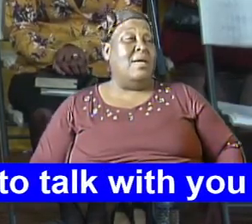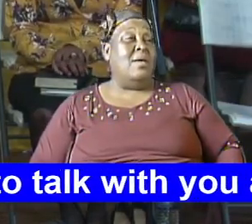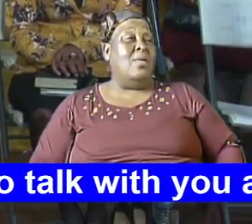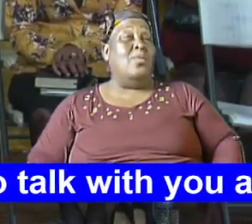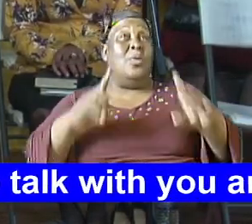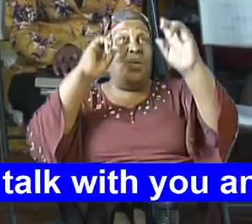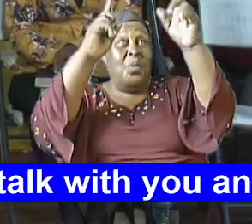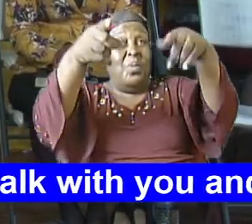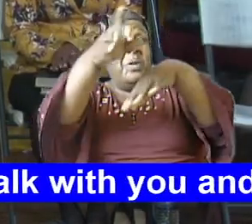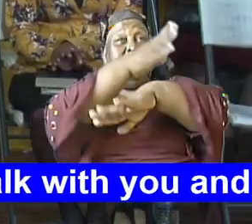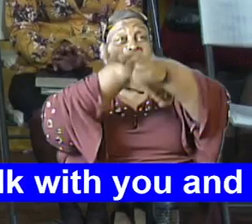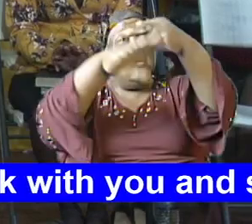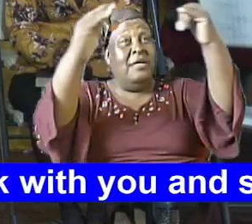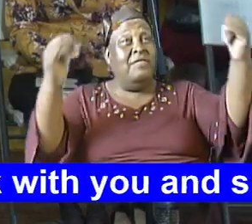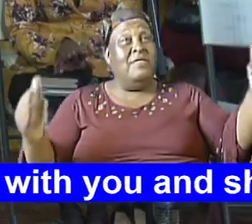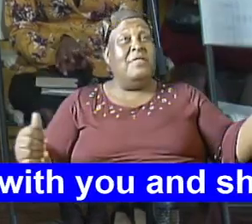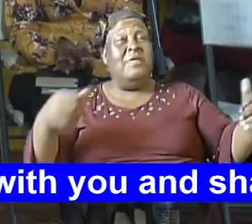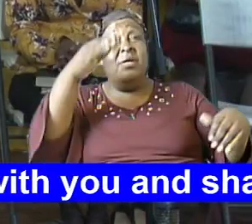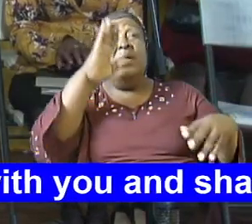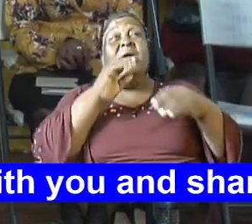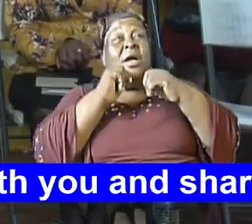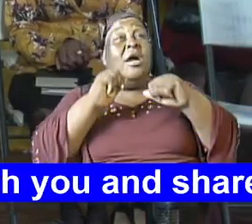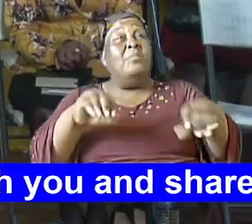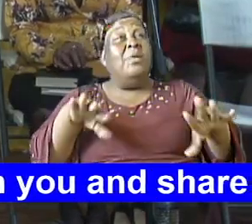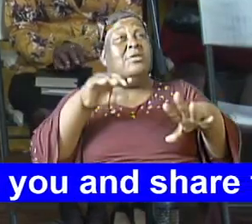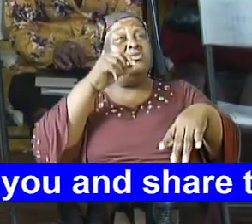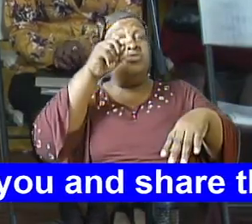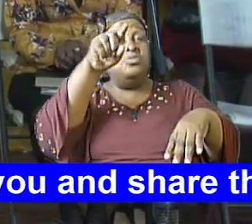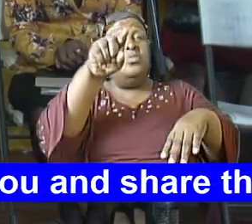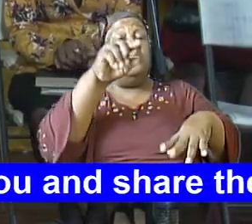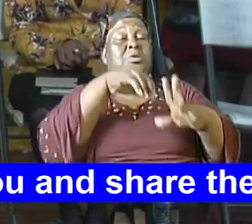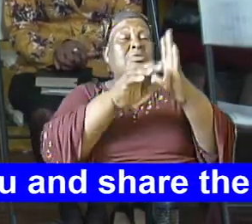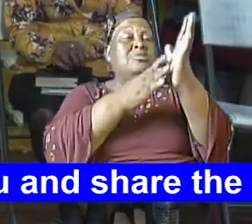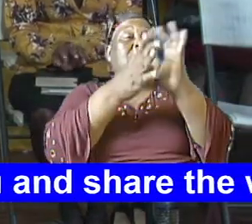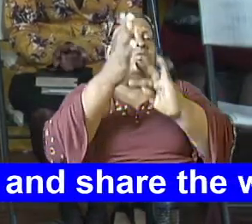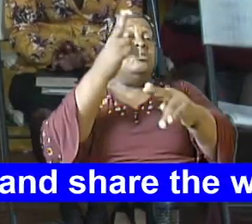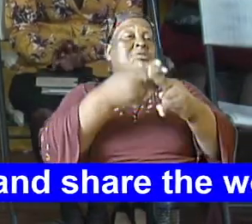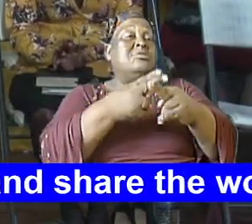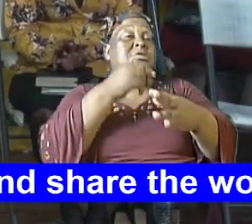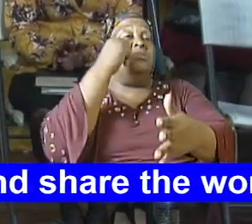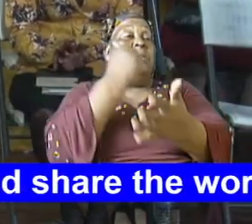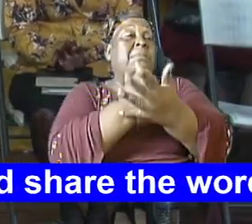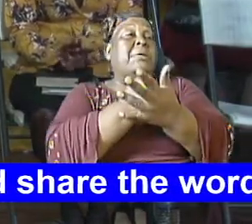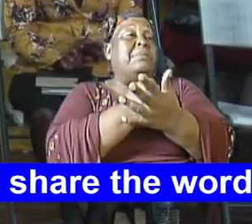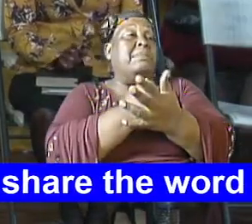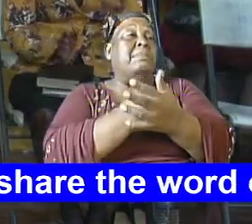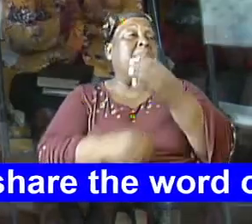We're marching to Zion. God bless you in Jesus' name.